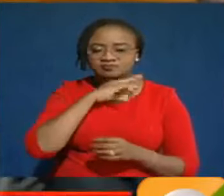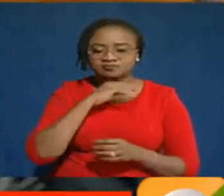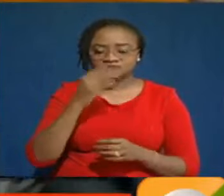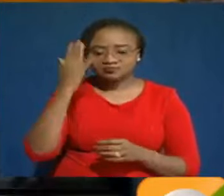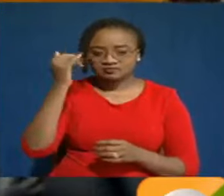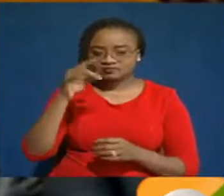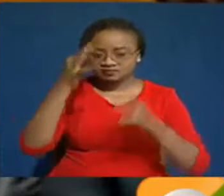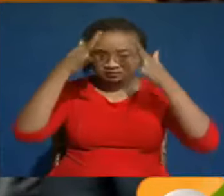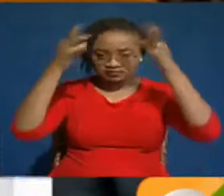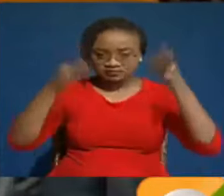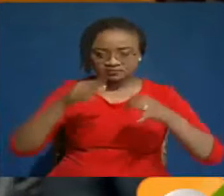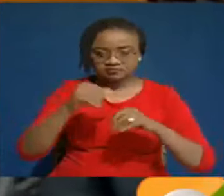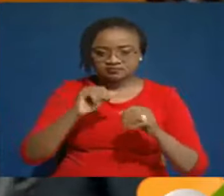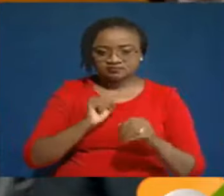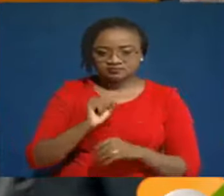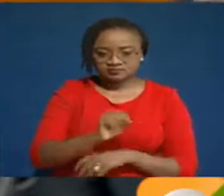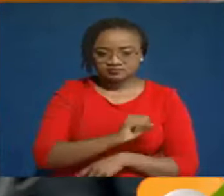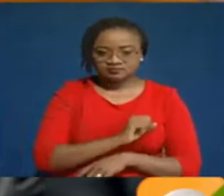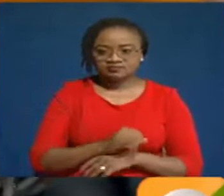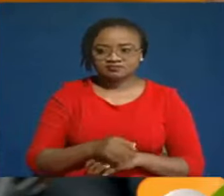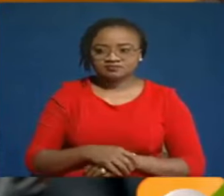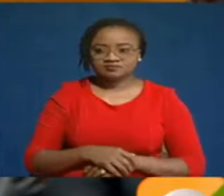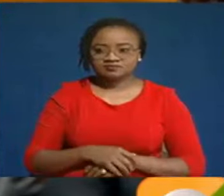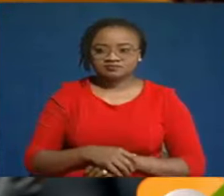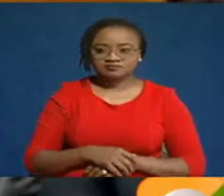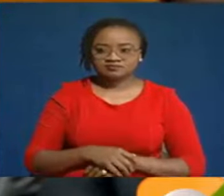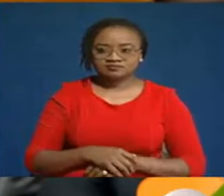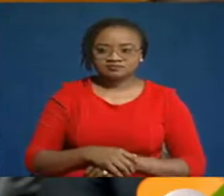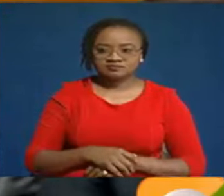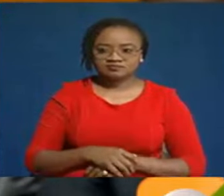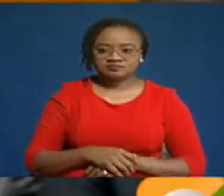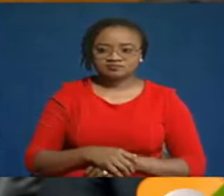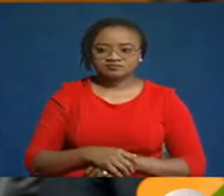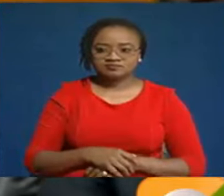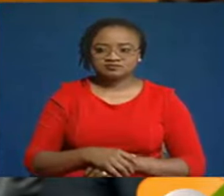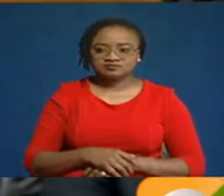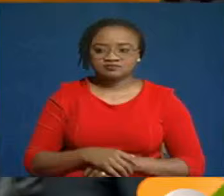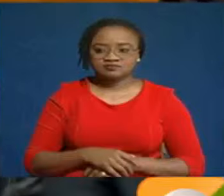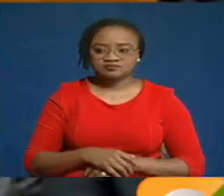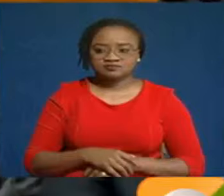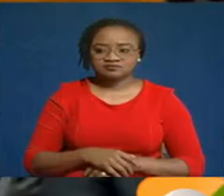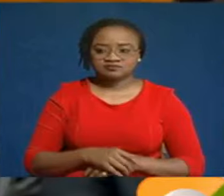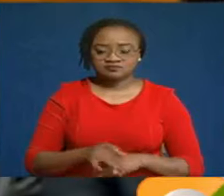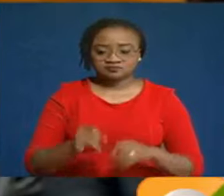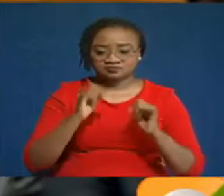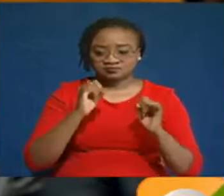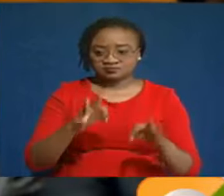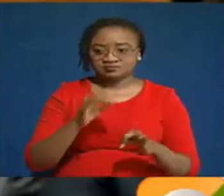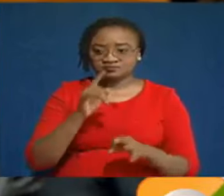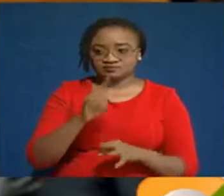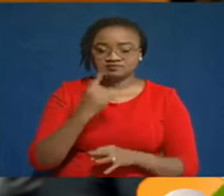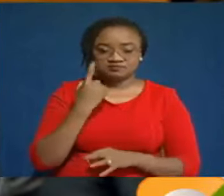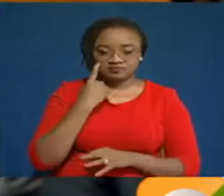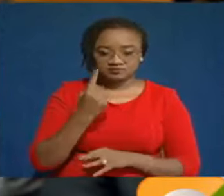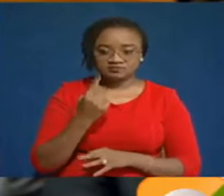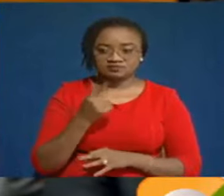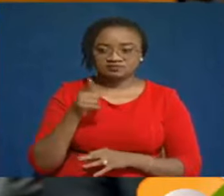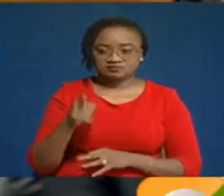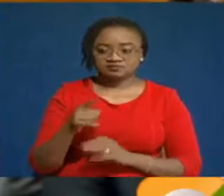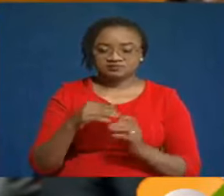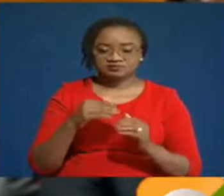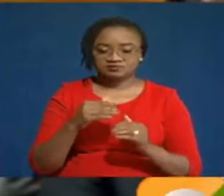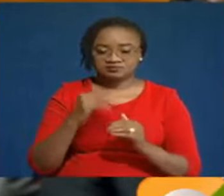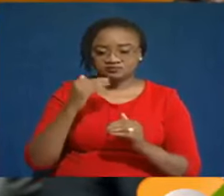Senate, which is aggrieved to them. So you, which they are aggrieved. So my lord, if you look at the motion, you